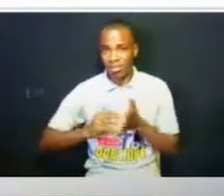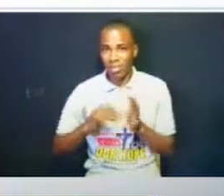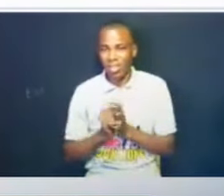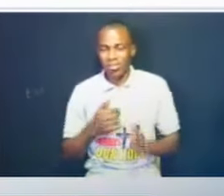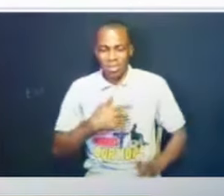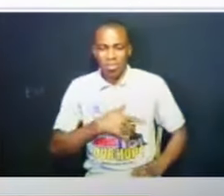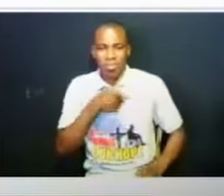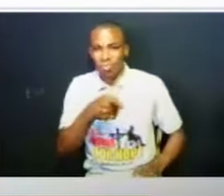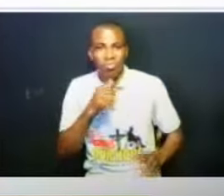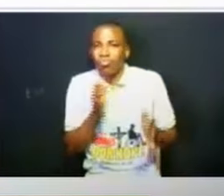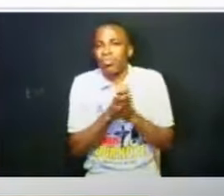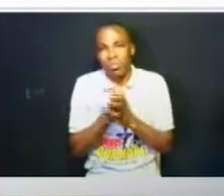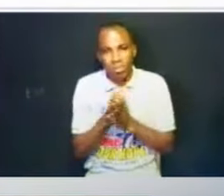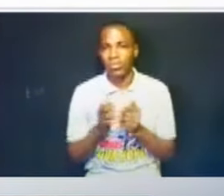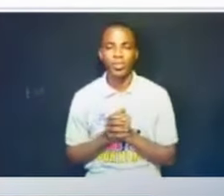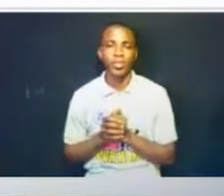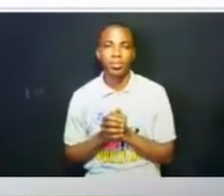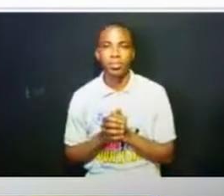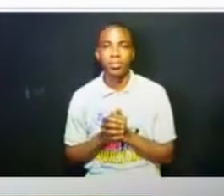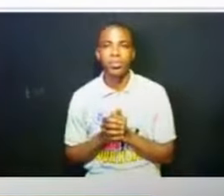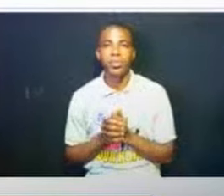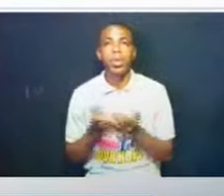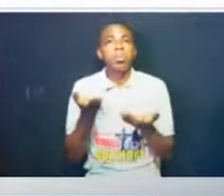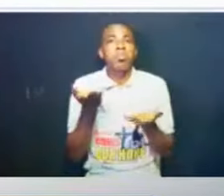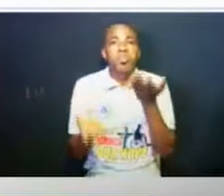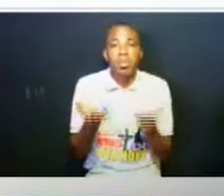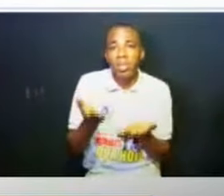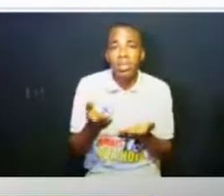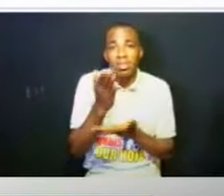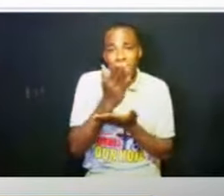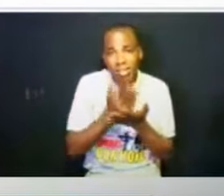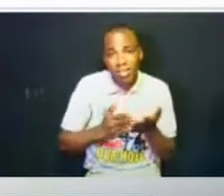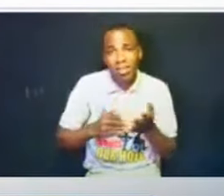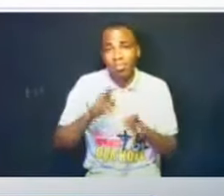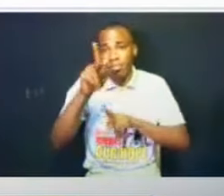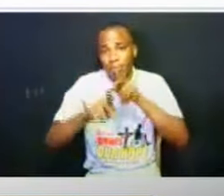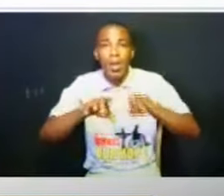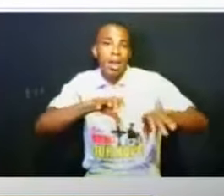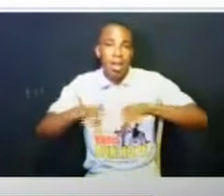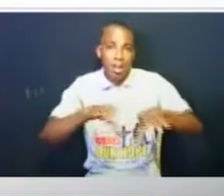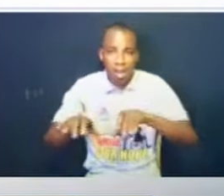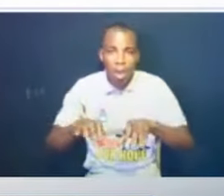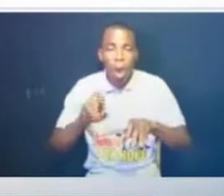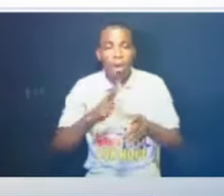displeasure at some act, some remark, at some